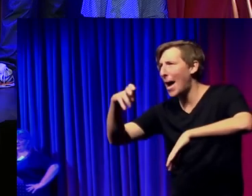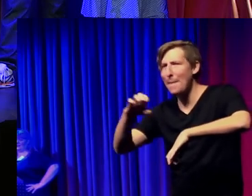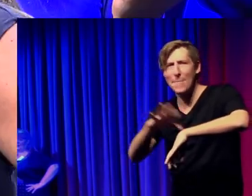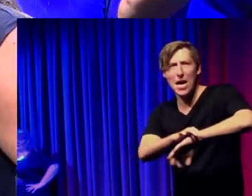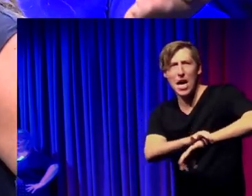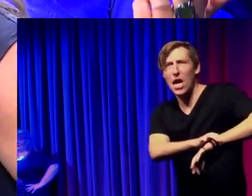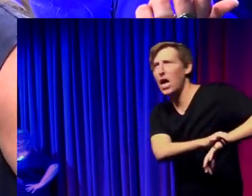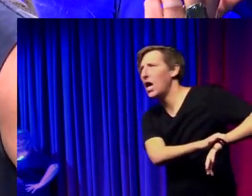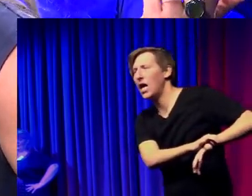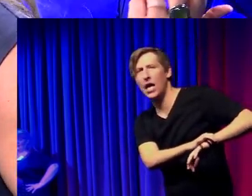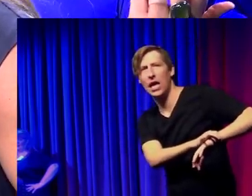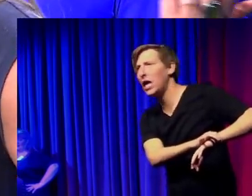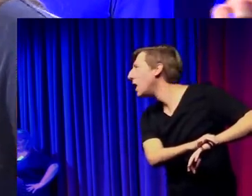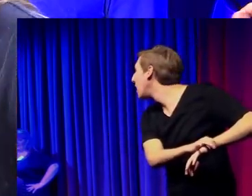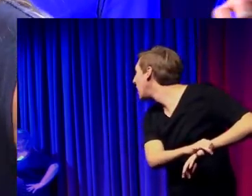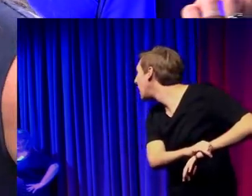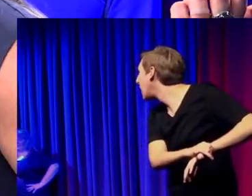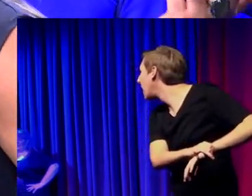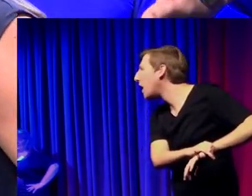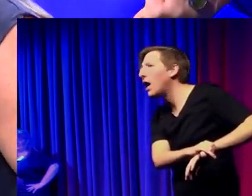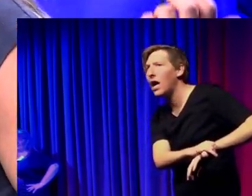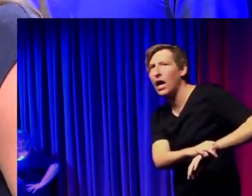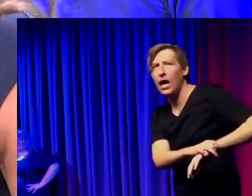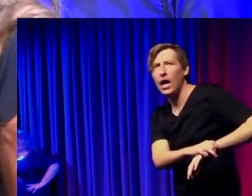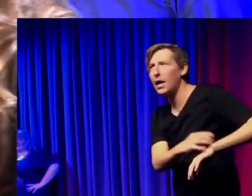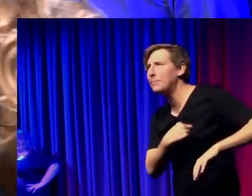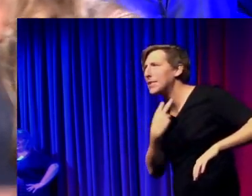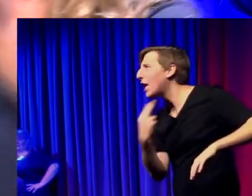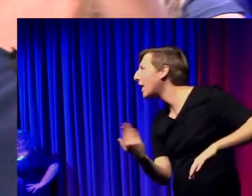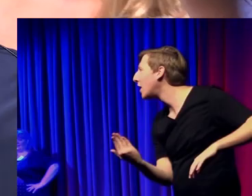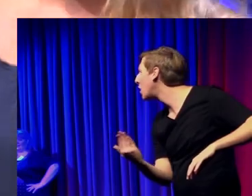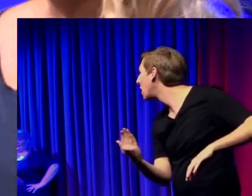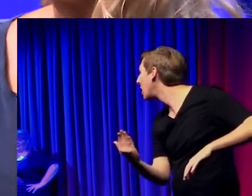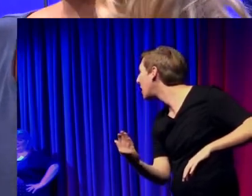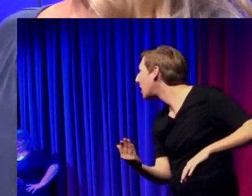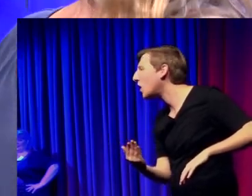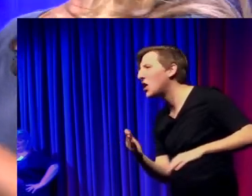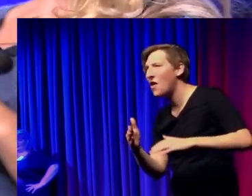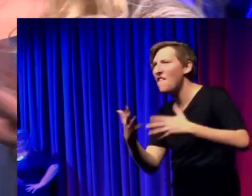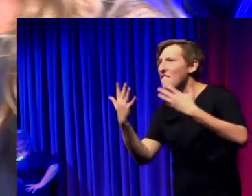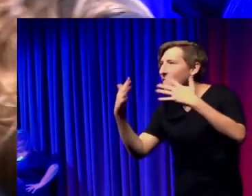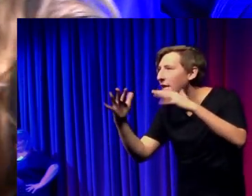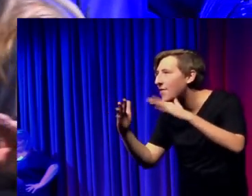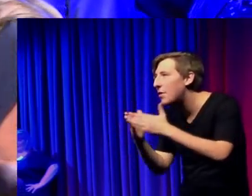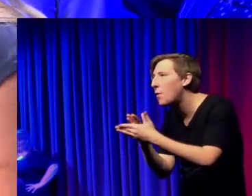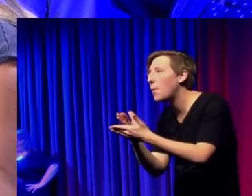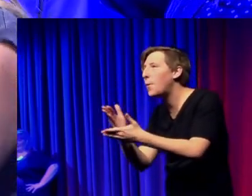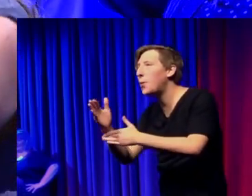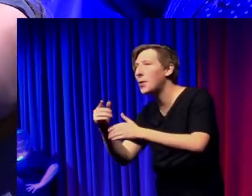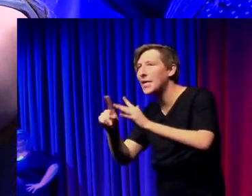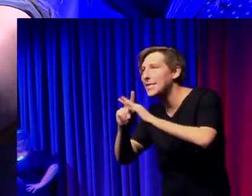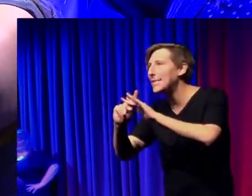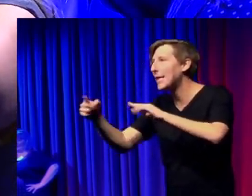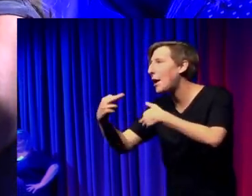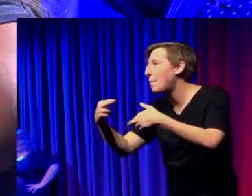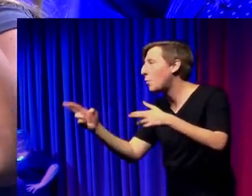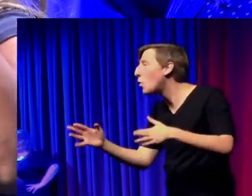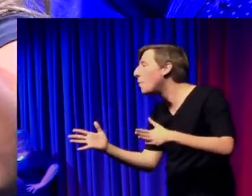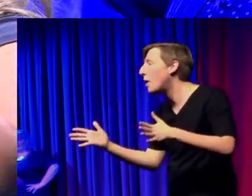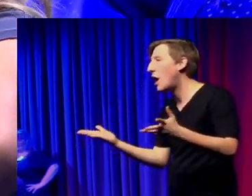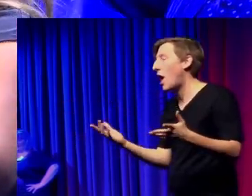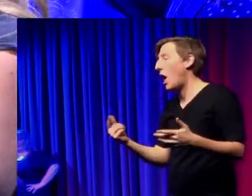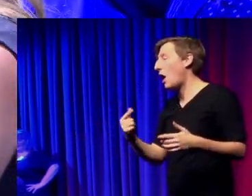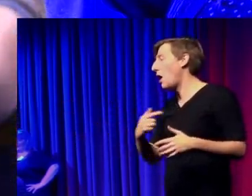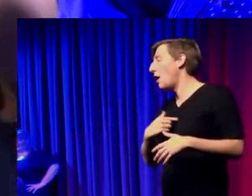and whatever, like, leave me here. So we like get through. I'm not even kidding, guys. I am like